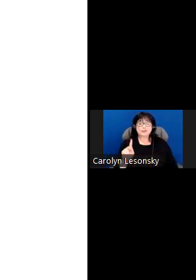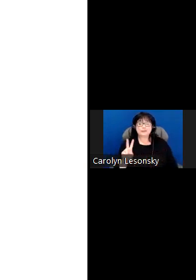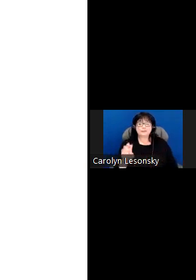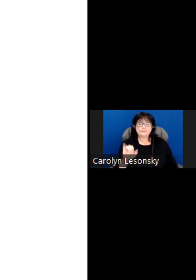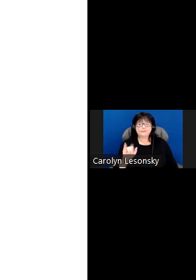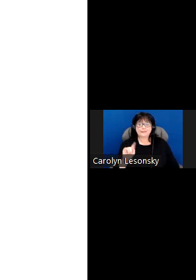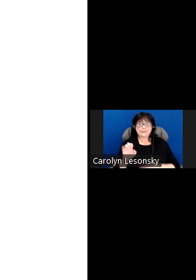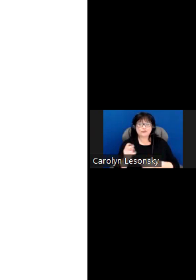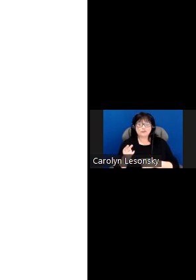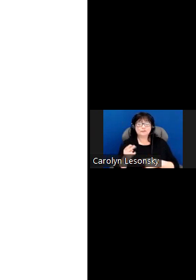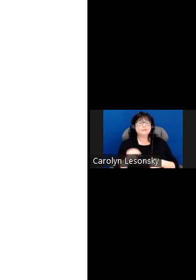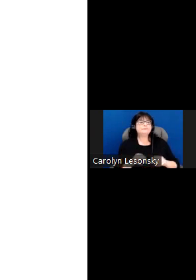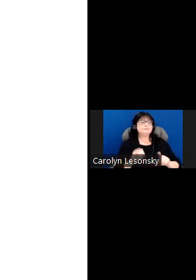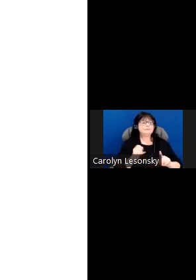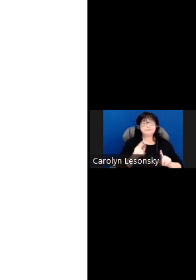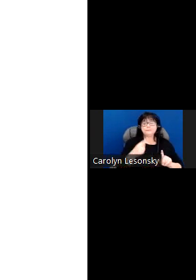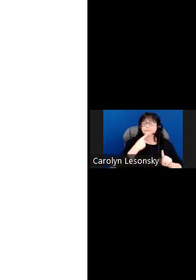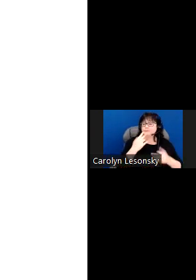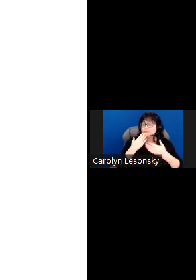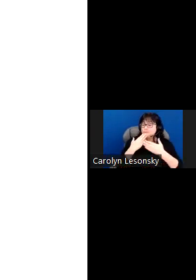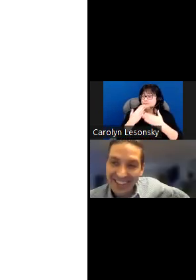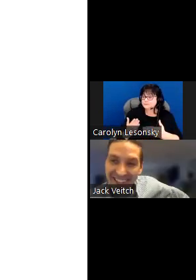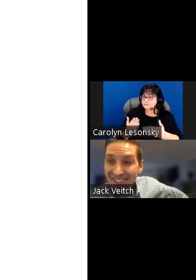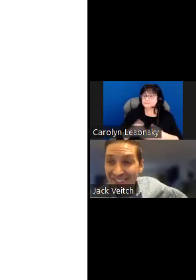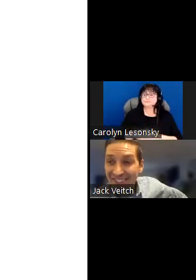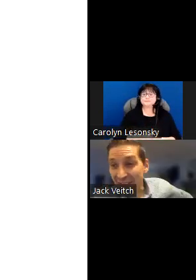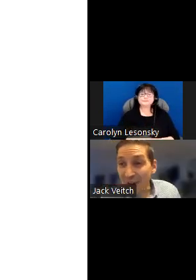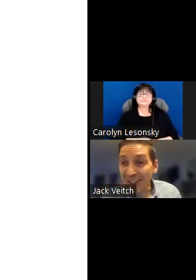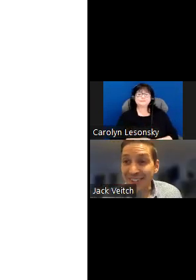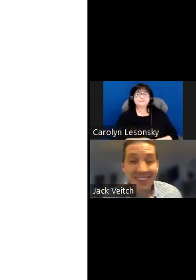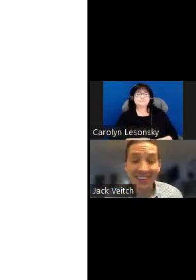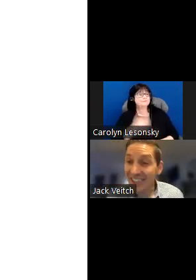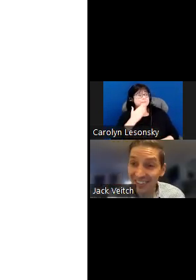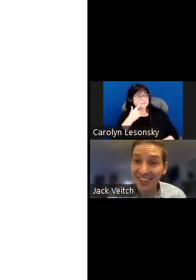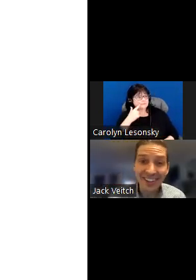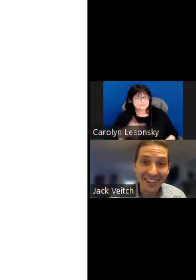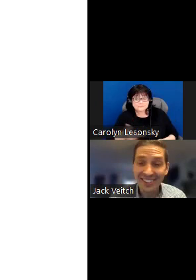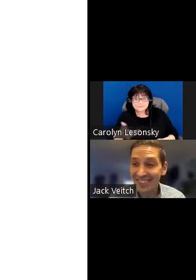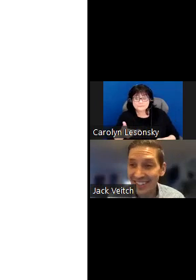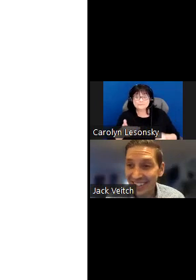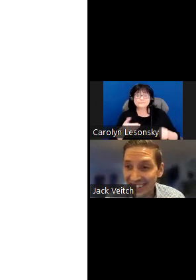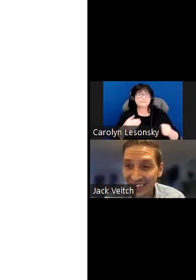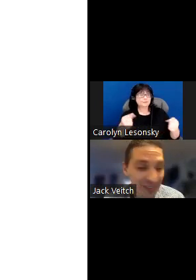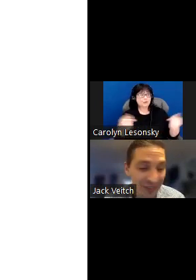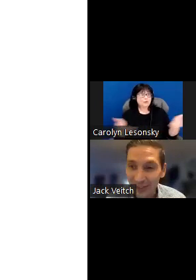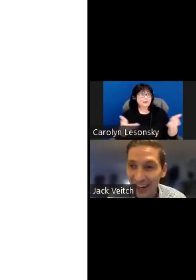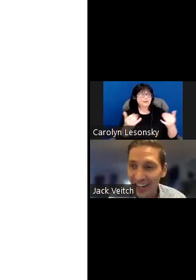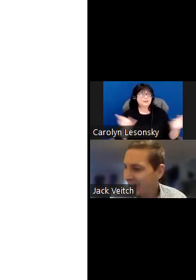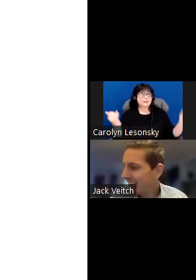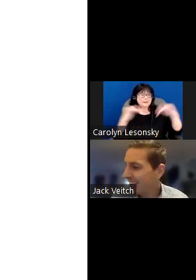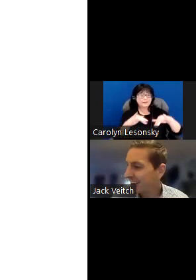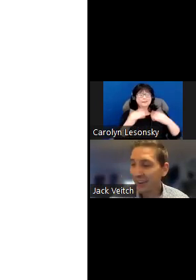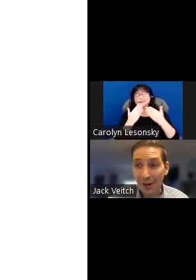Andrea, thank you so much. Thank you You're for welcome, having Jack. me here today. Thank you to everyone that's here today, that's along